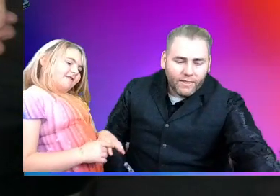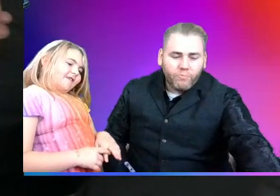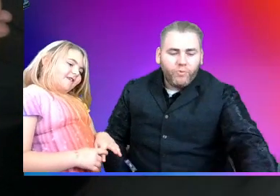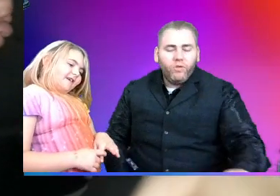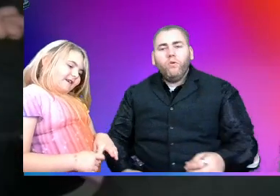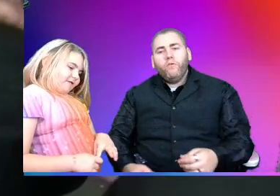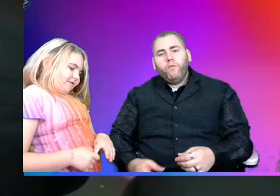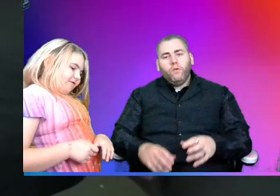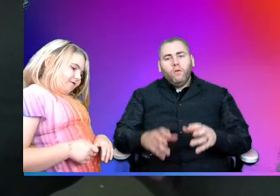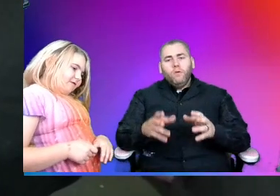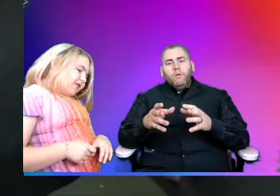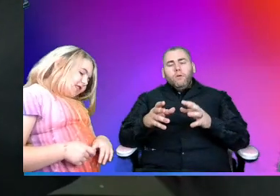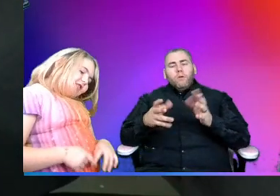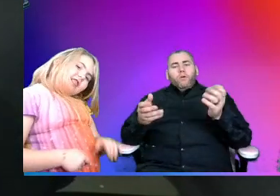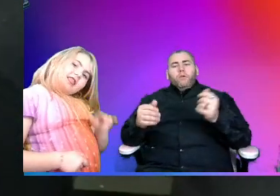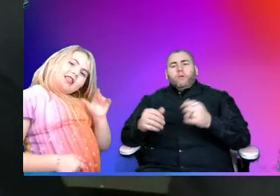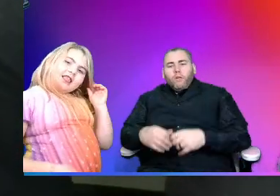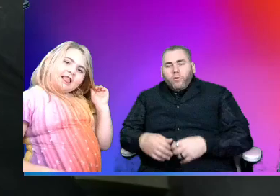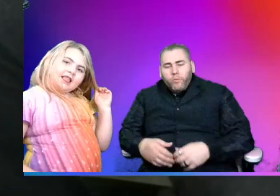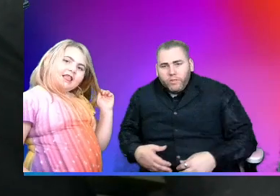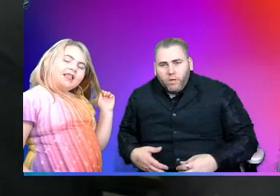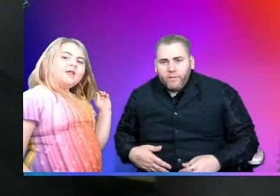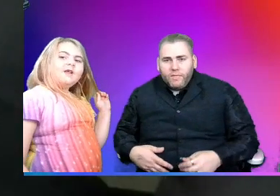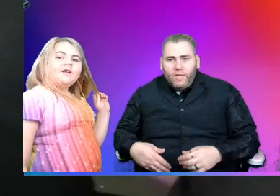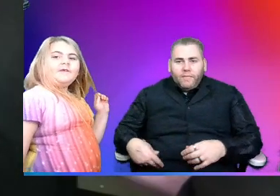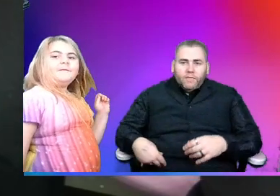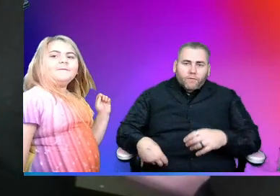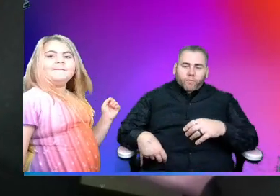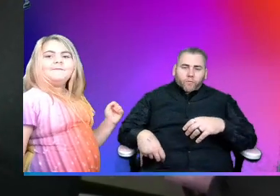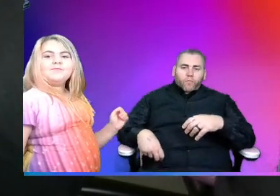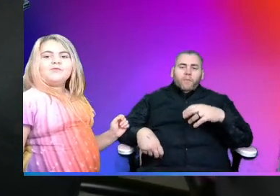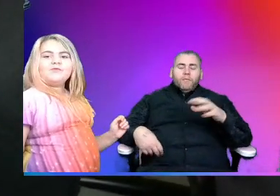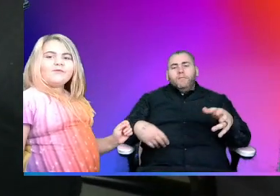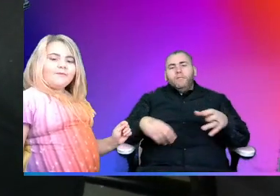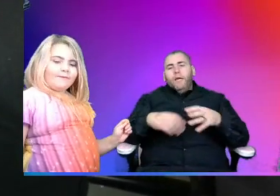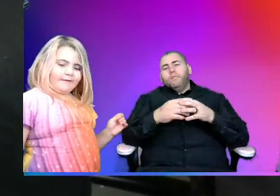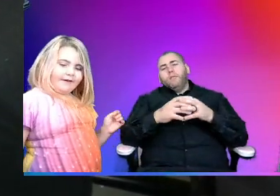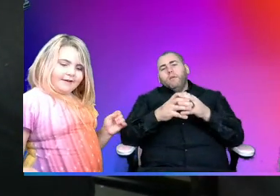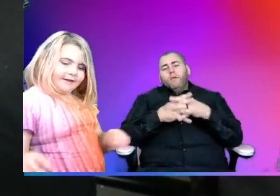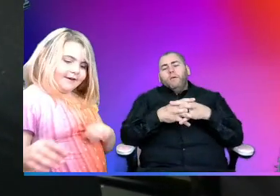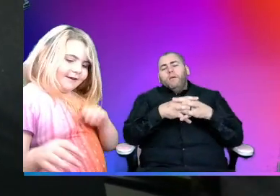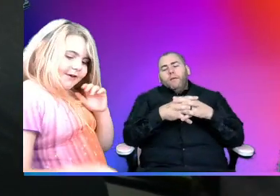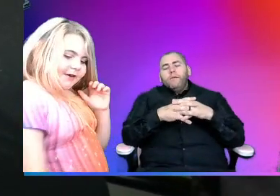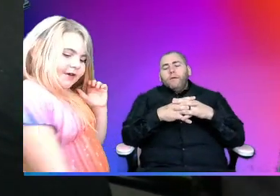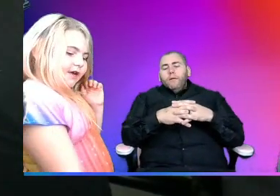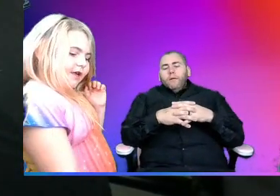So that's a beautiful coloring book is always classic for performance. It's nice.